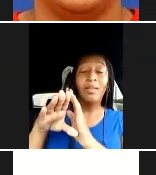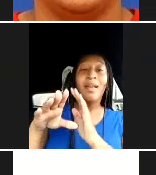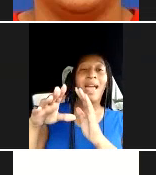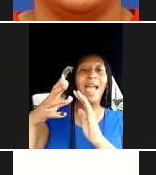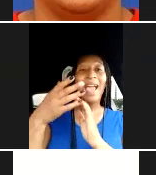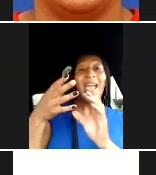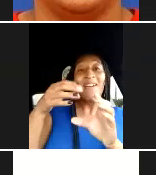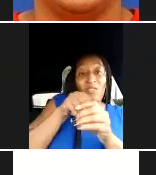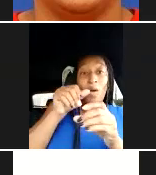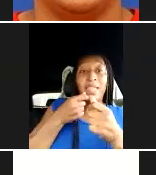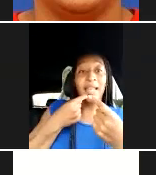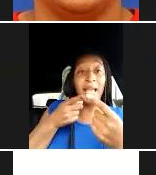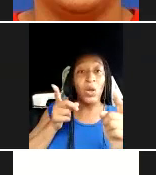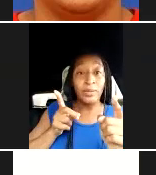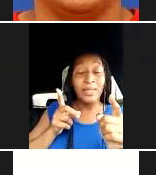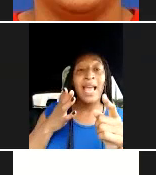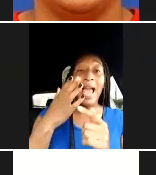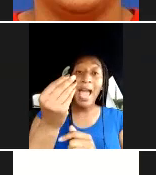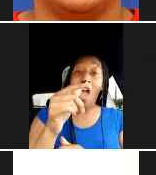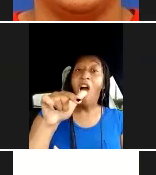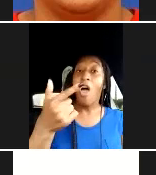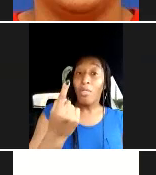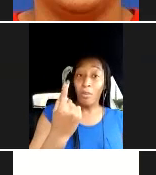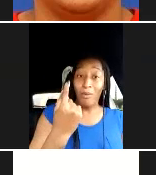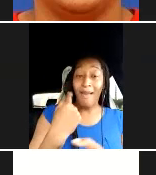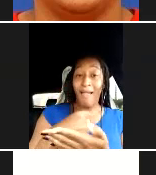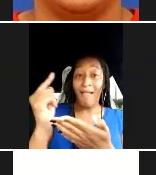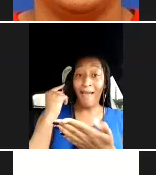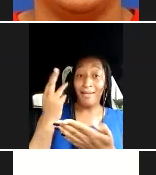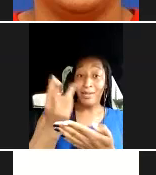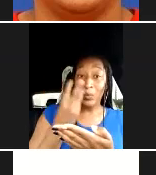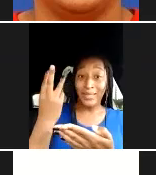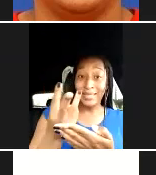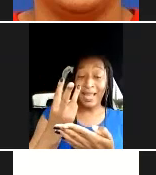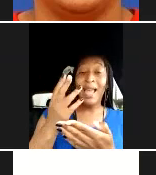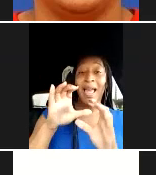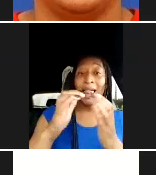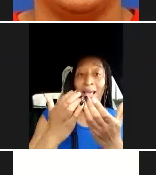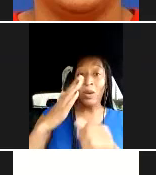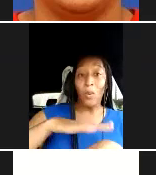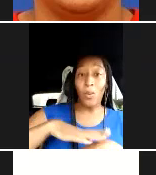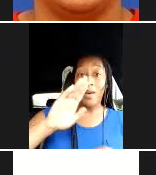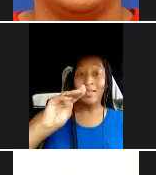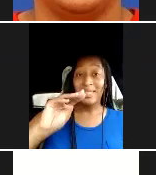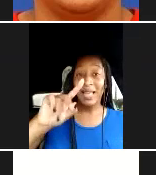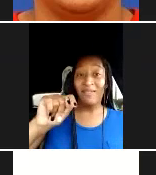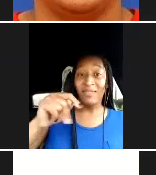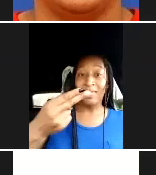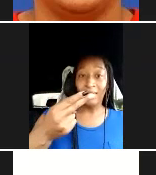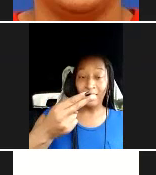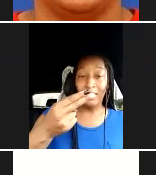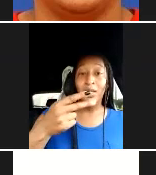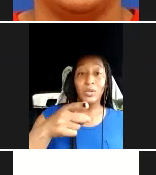Wednesday's class on the 7th. So if you watch either of those, you should have um,